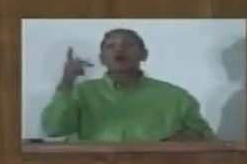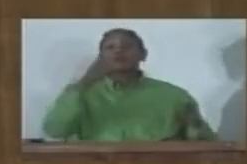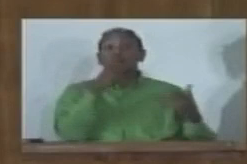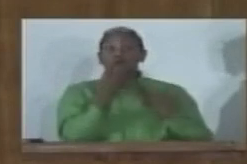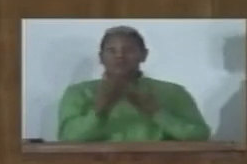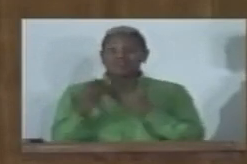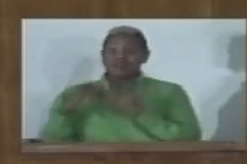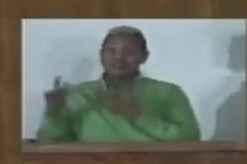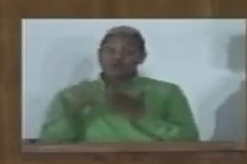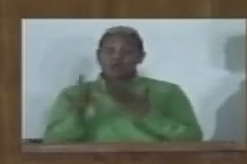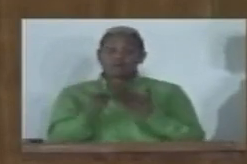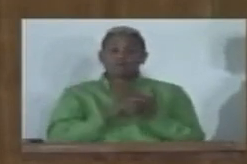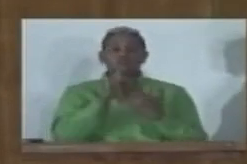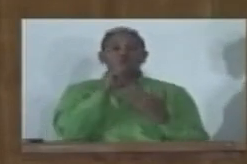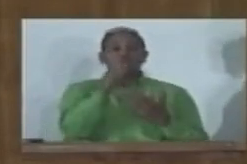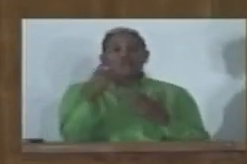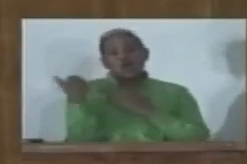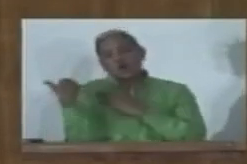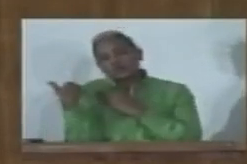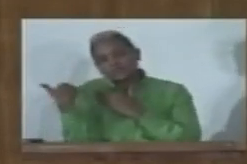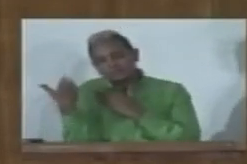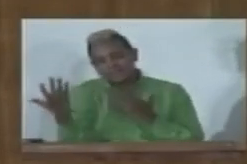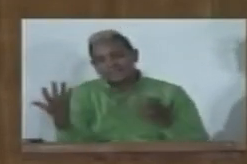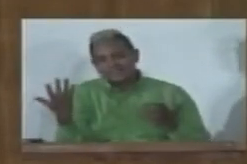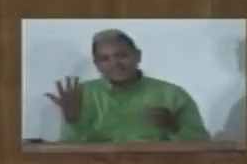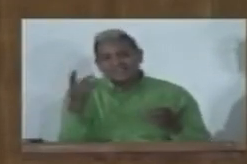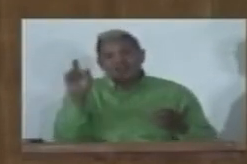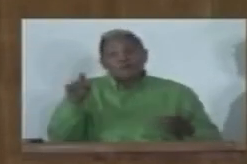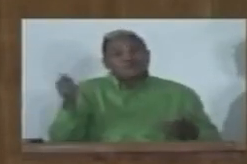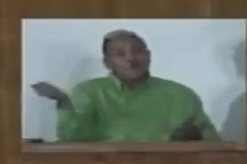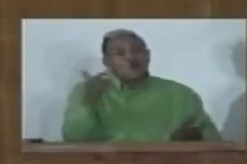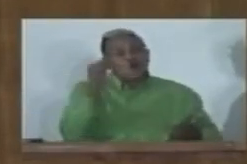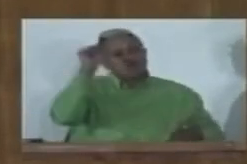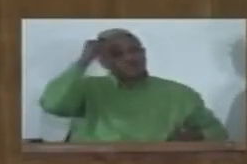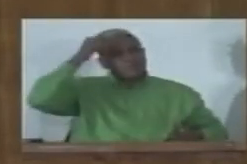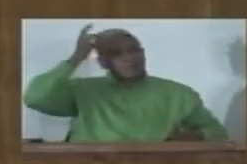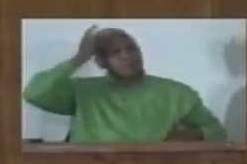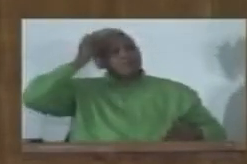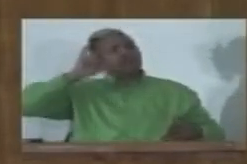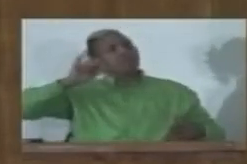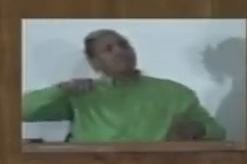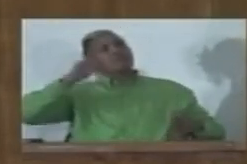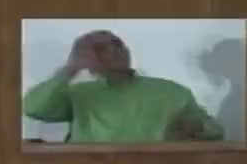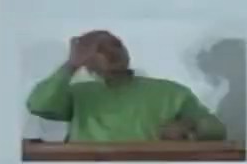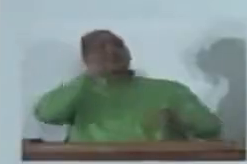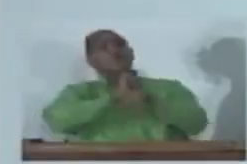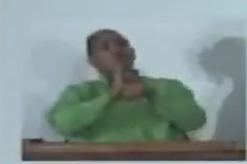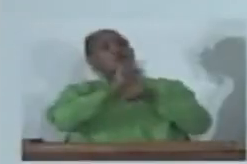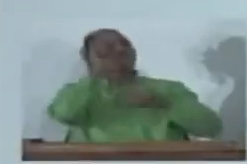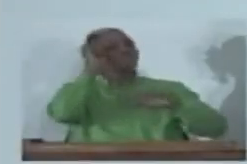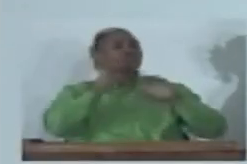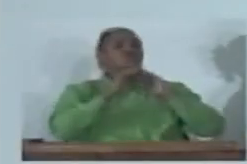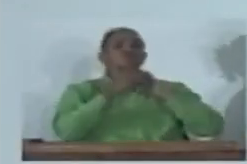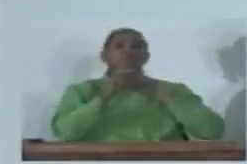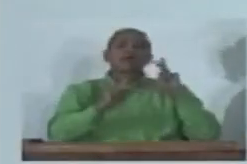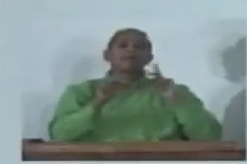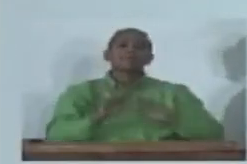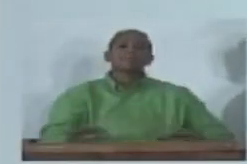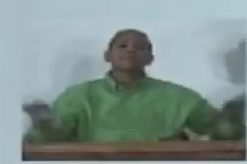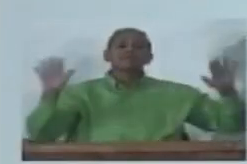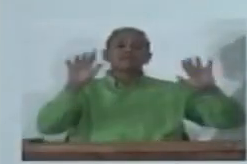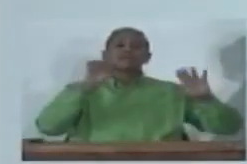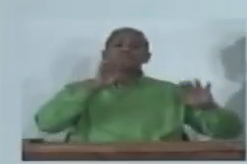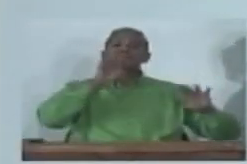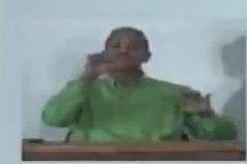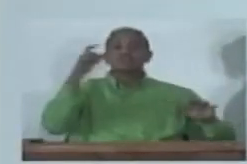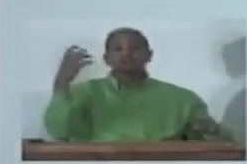the project accountable, and they must all remember that they will work for the Jamaican people, the real boss,